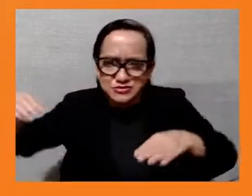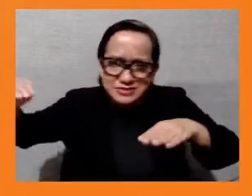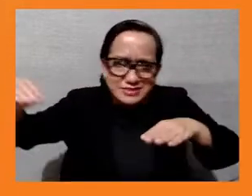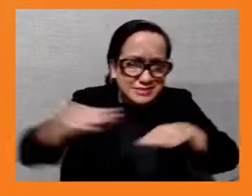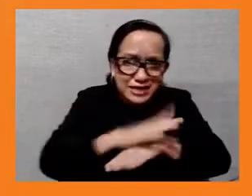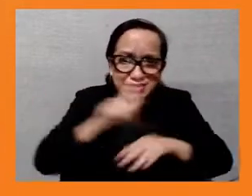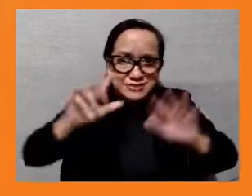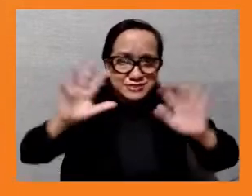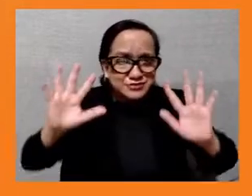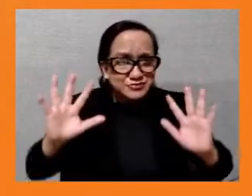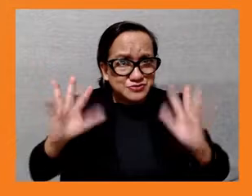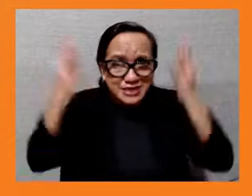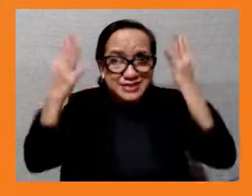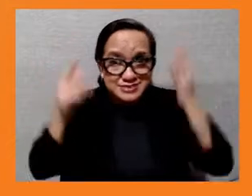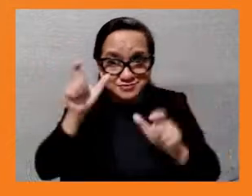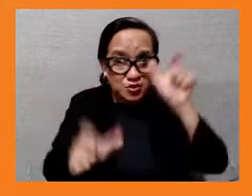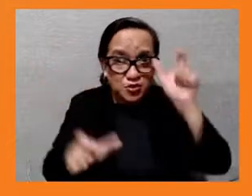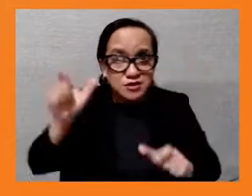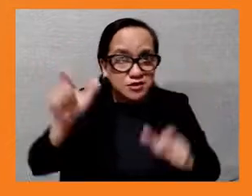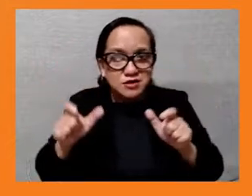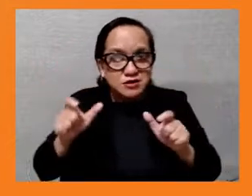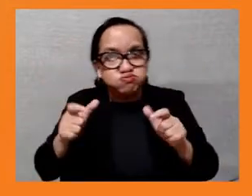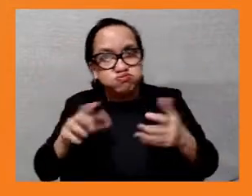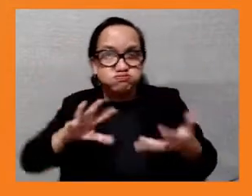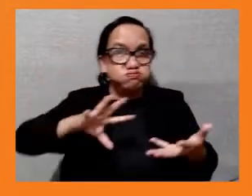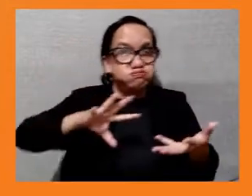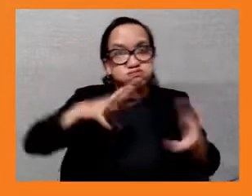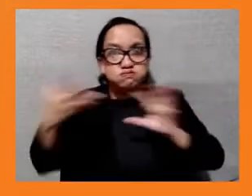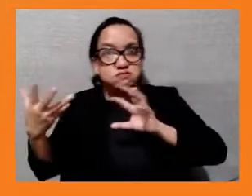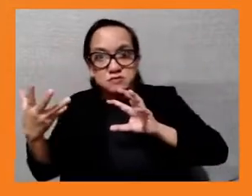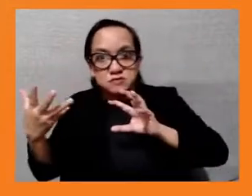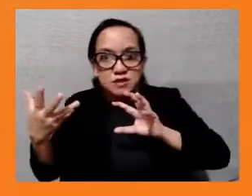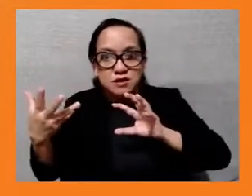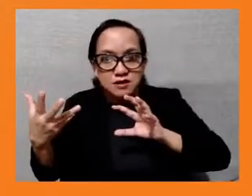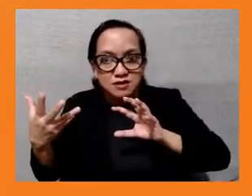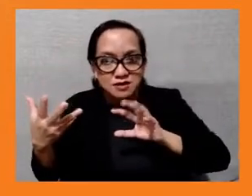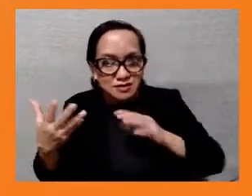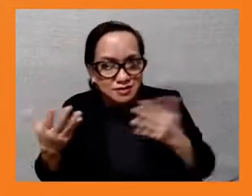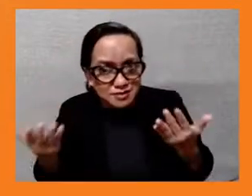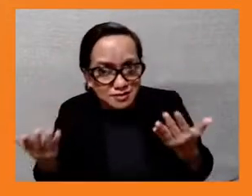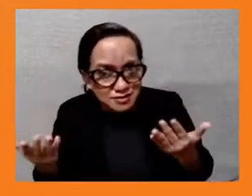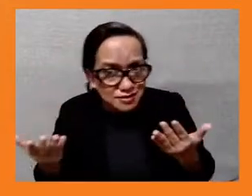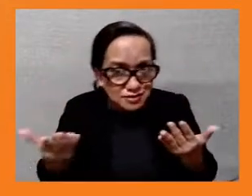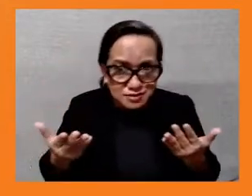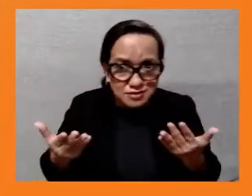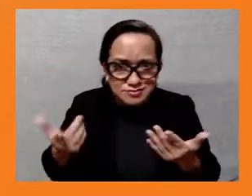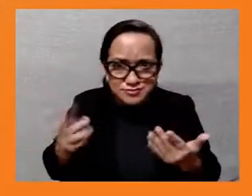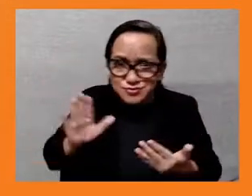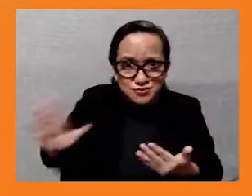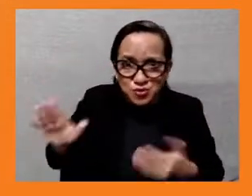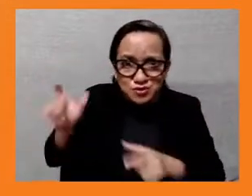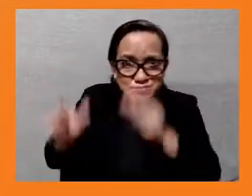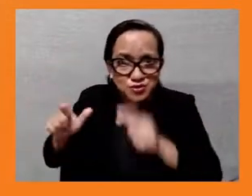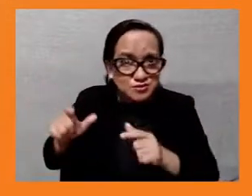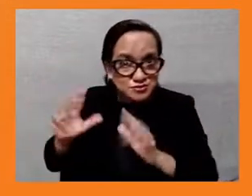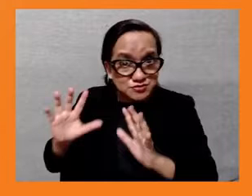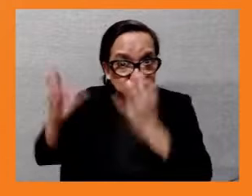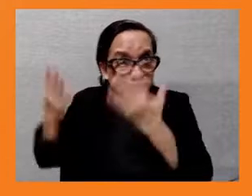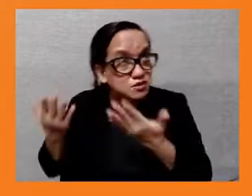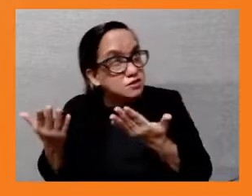I'll segue there on livelihoods. I think this is another aspect where we're seeking to strengthen. On the